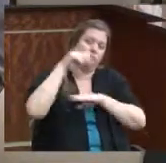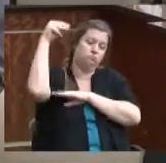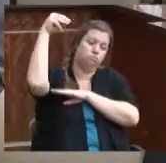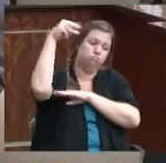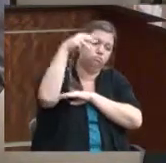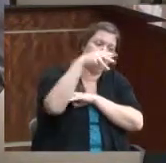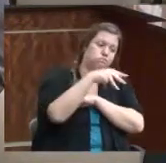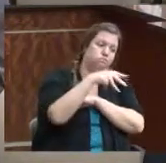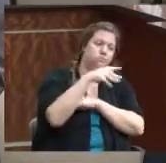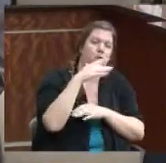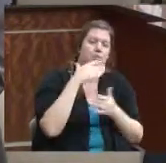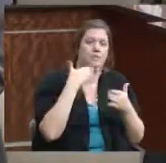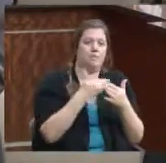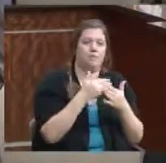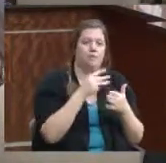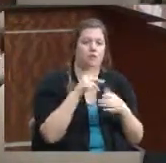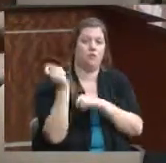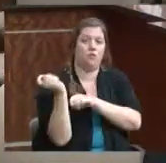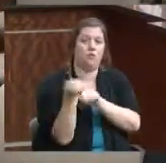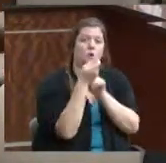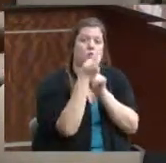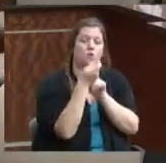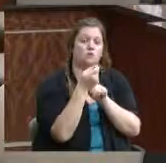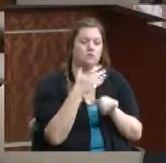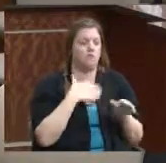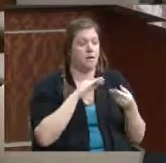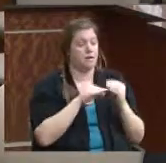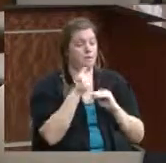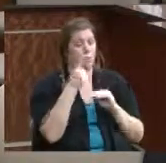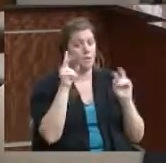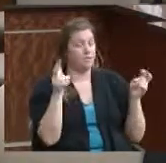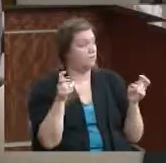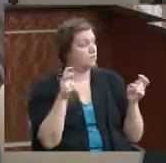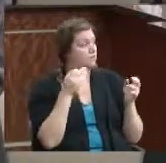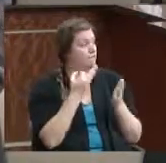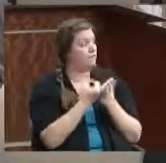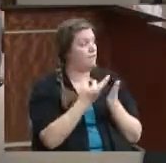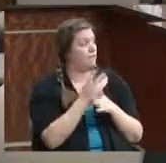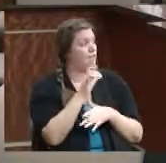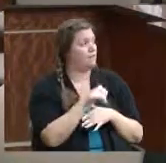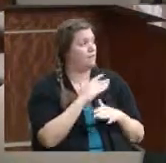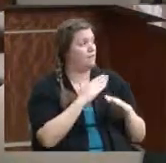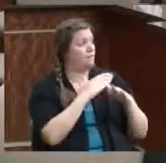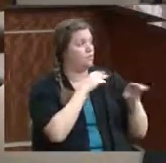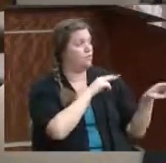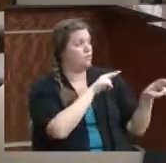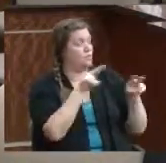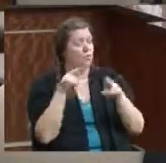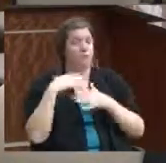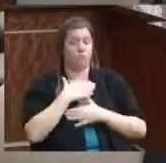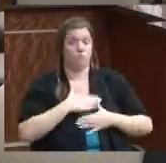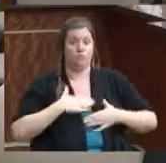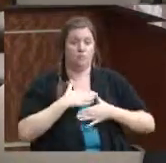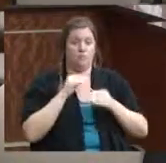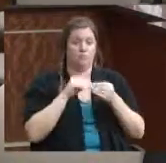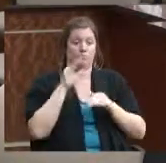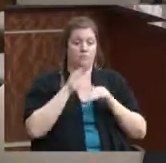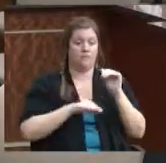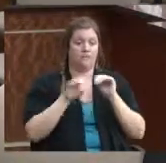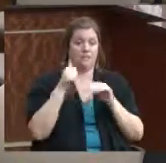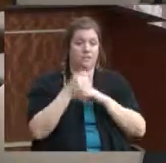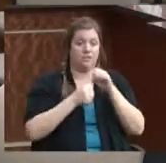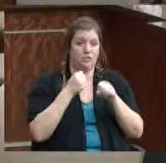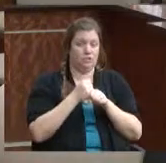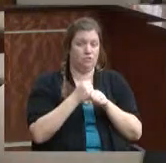solar panel arrays by Patuxent Green Golf Course. My number one issue here is the fact that the view that I have appreciated for more than 10 years